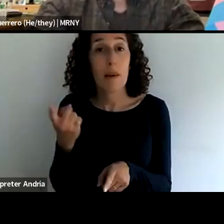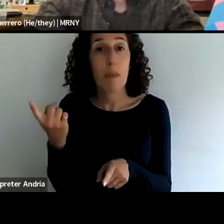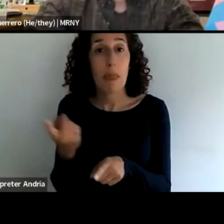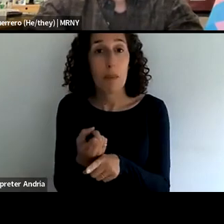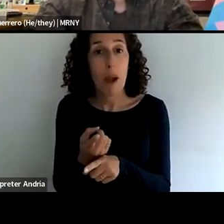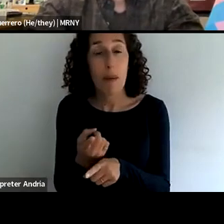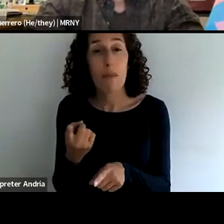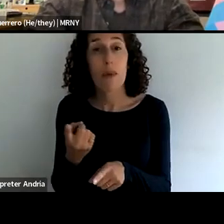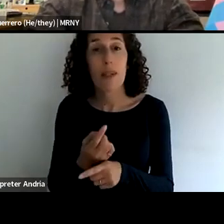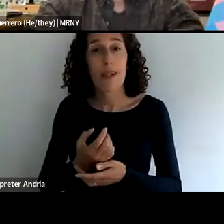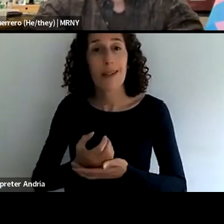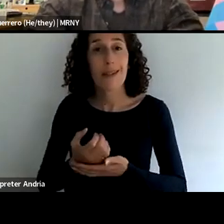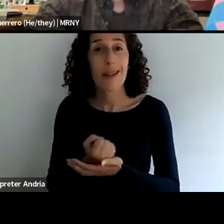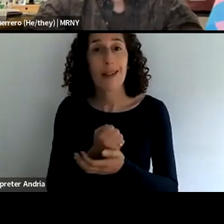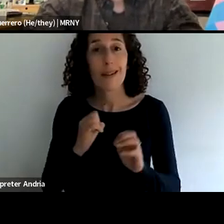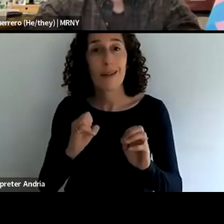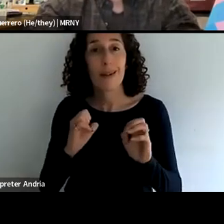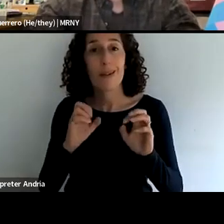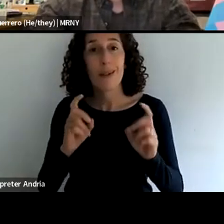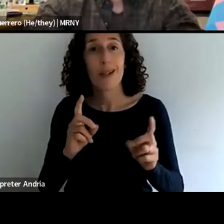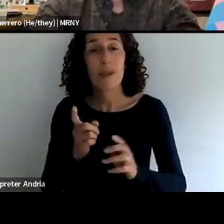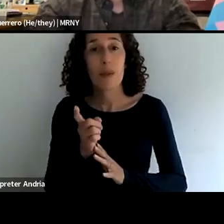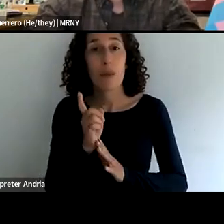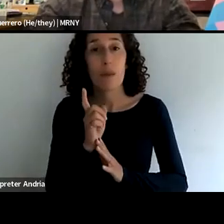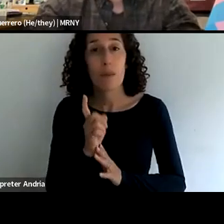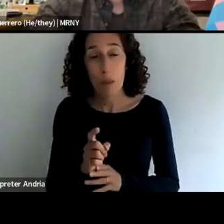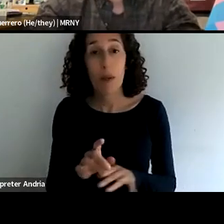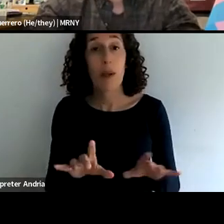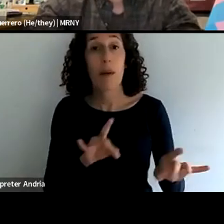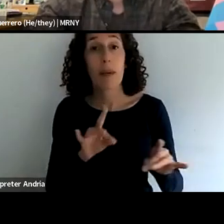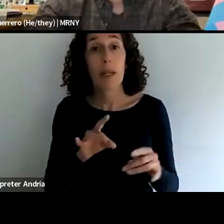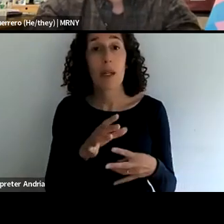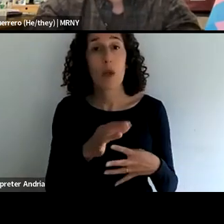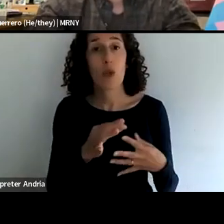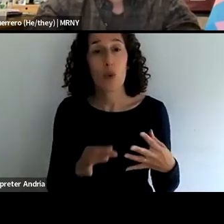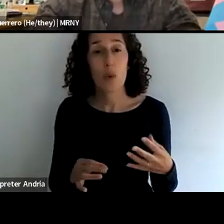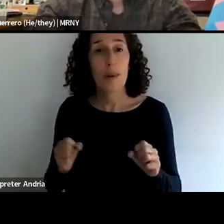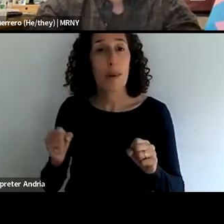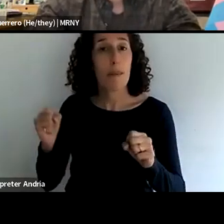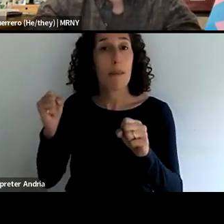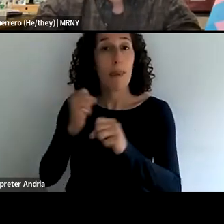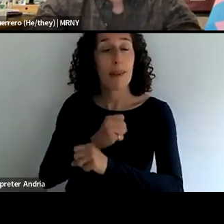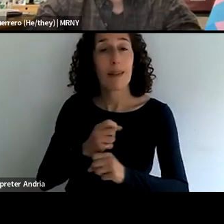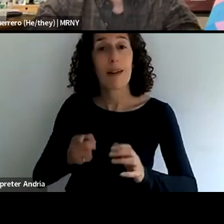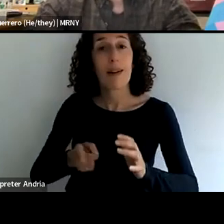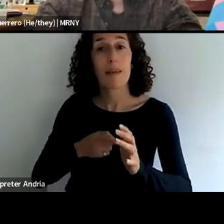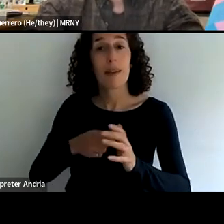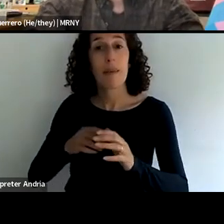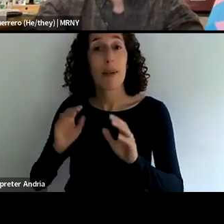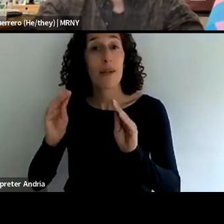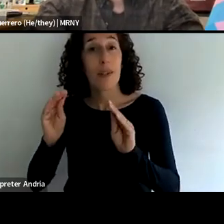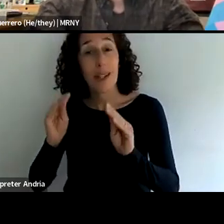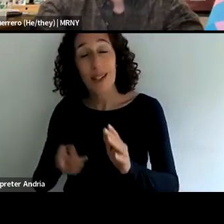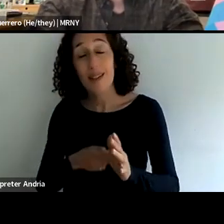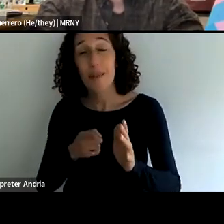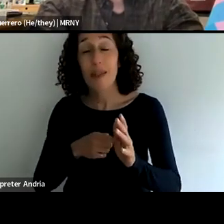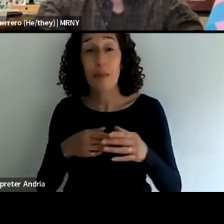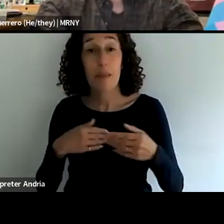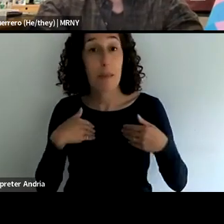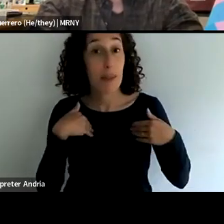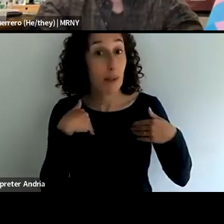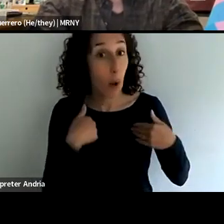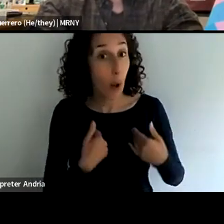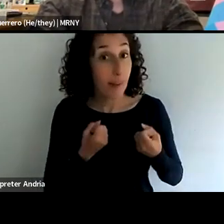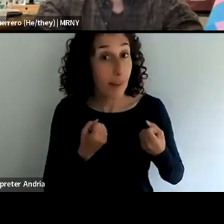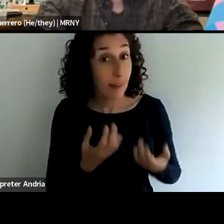educational moment. I do pick and choose my battles about times I feel like educating and times where I'm like exhausted and I'm just like, you